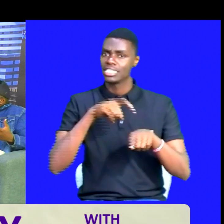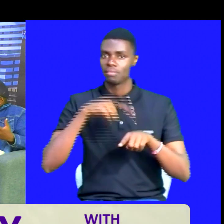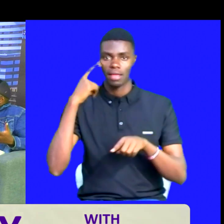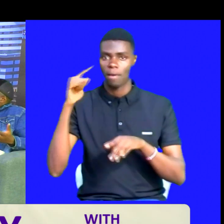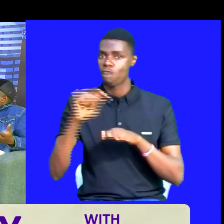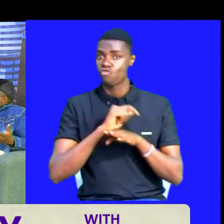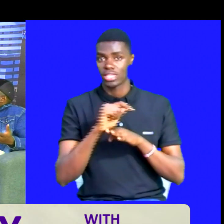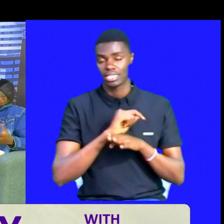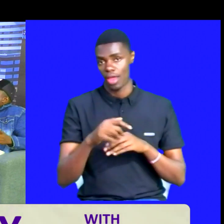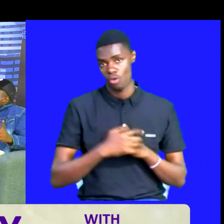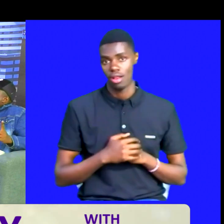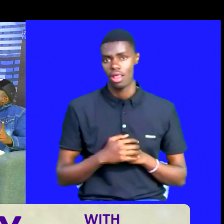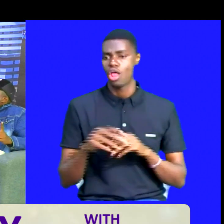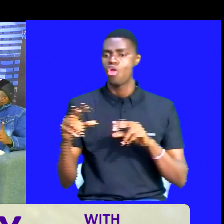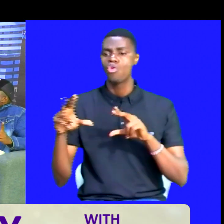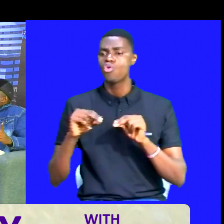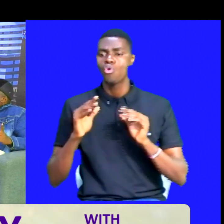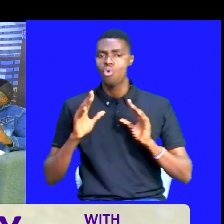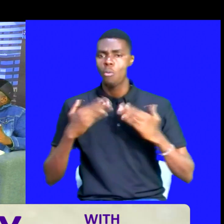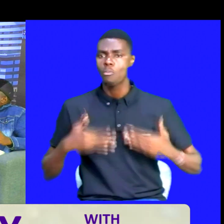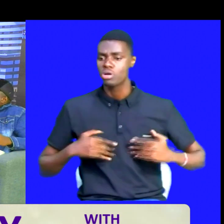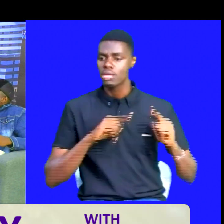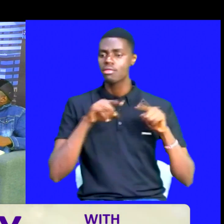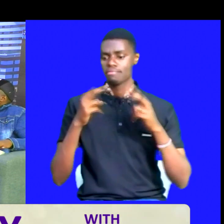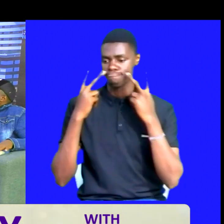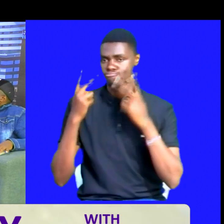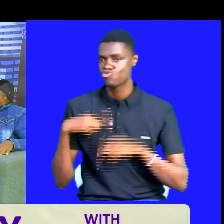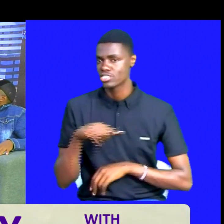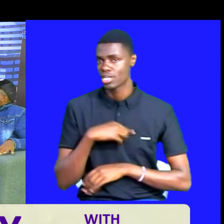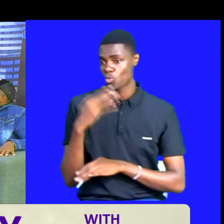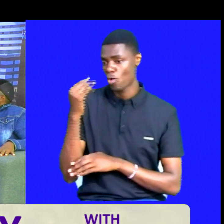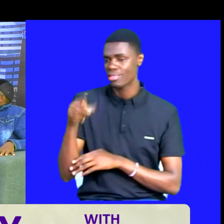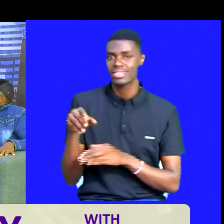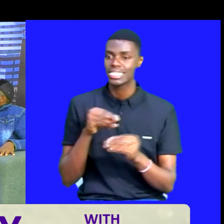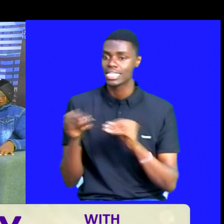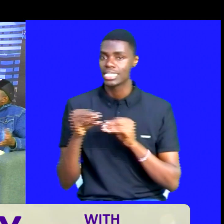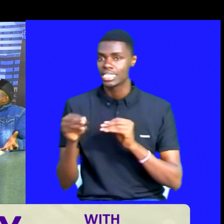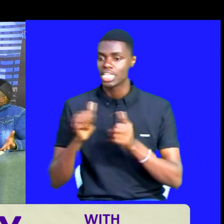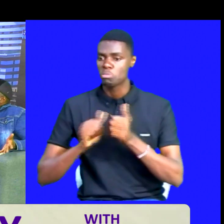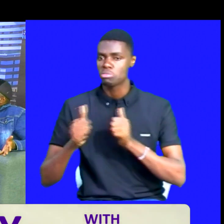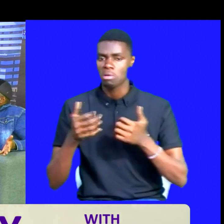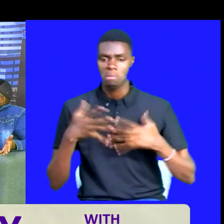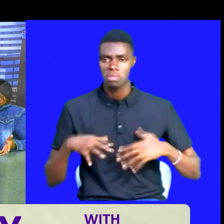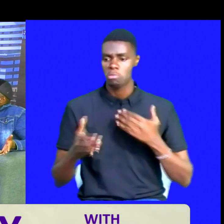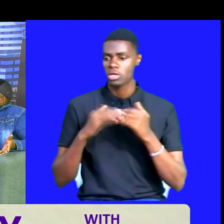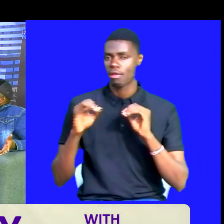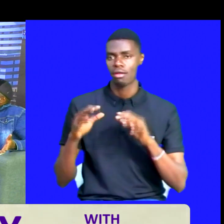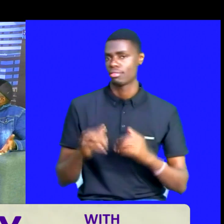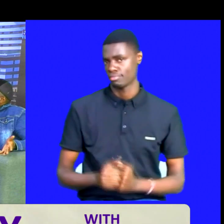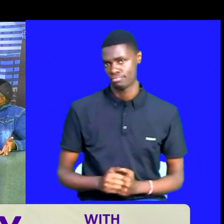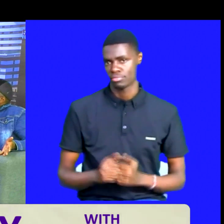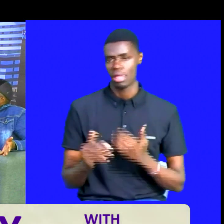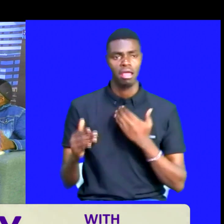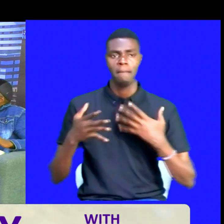trials, it was around the Sometime same for the time, trial. yes, Nobody even came to see us because this is the disabled sports. So nobody cares.